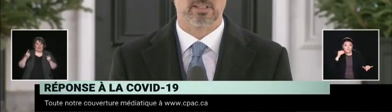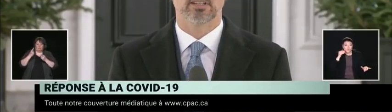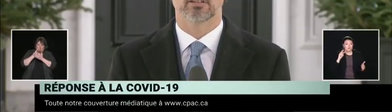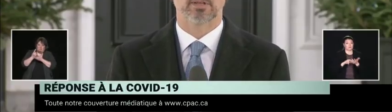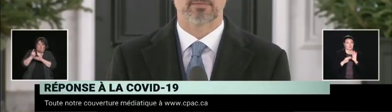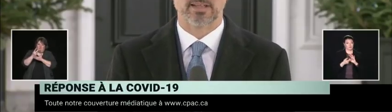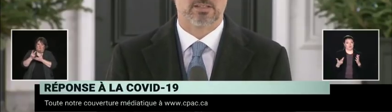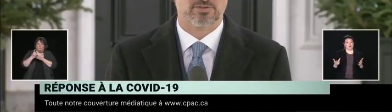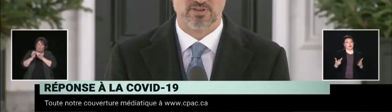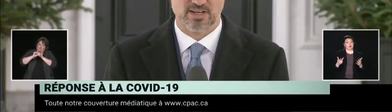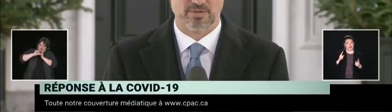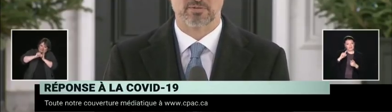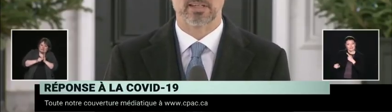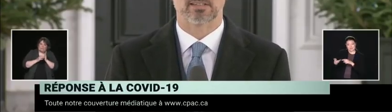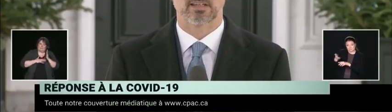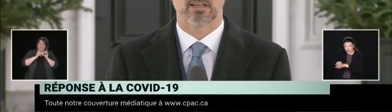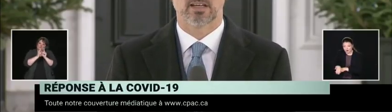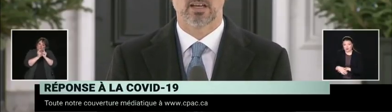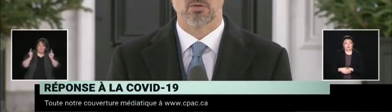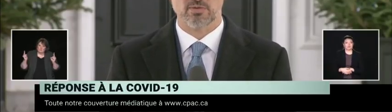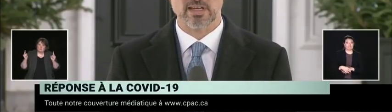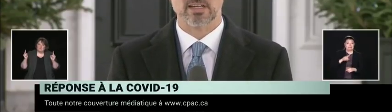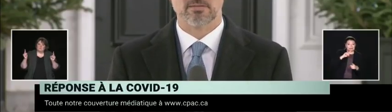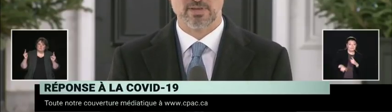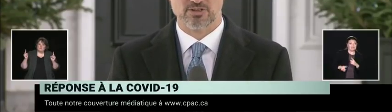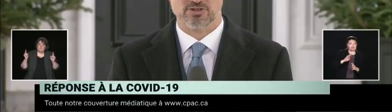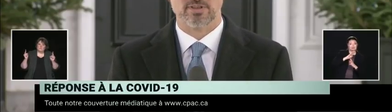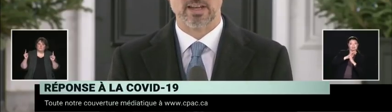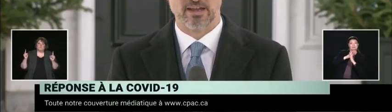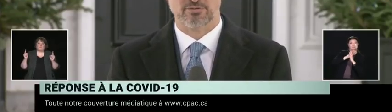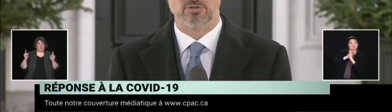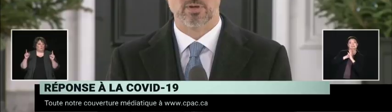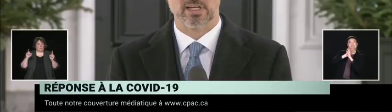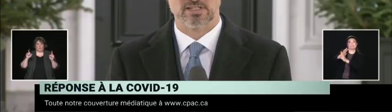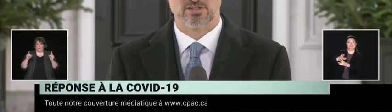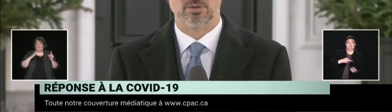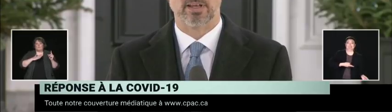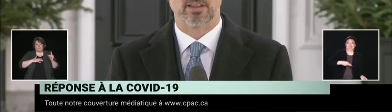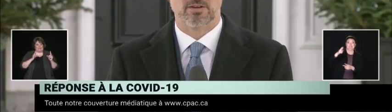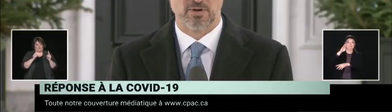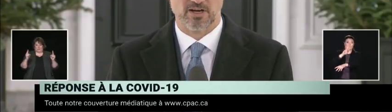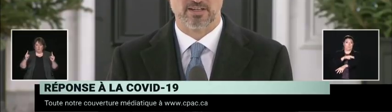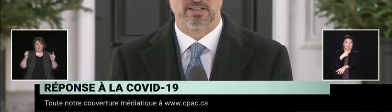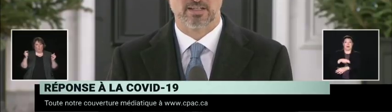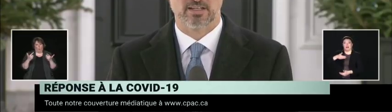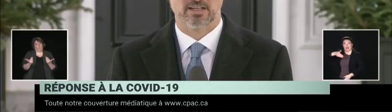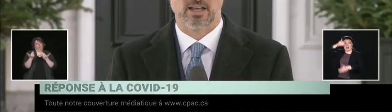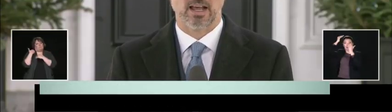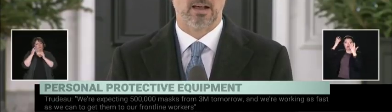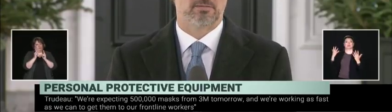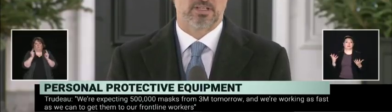it will continue to be the message for the coming weeks. We need to make sure that everyone is doing their part.